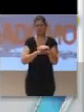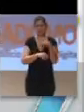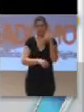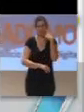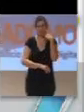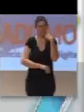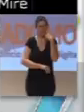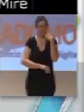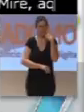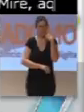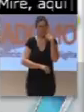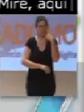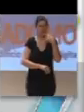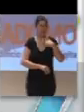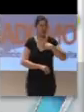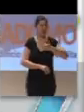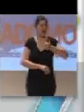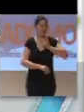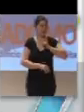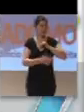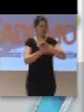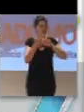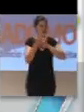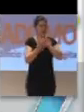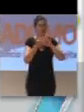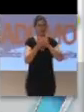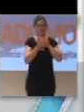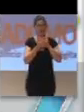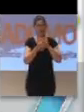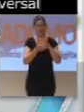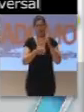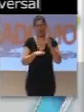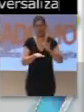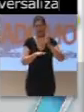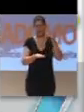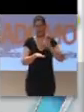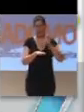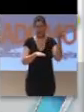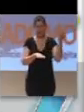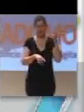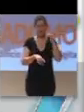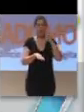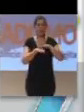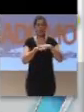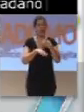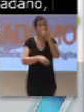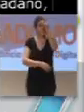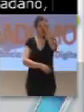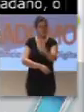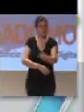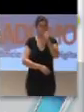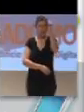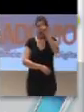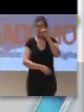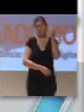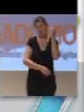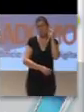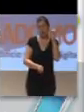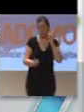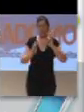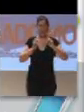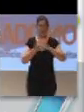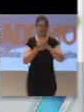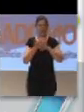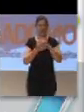cells, or we locate them, instead of through GPS, we locate them through the mobile cells. And here I'm